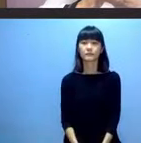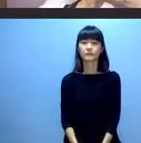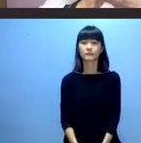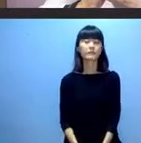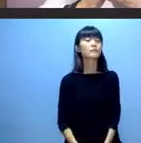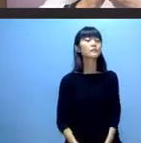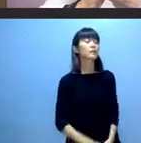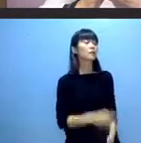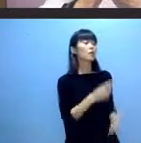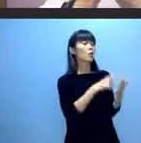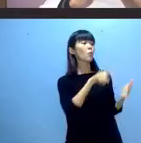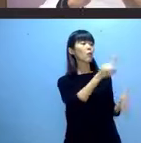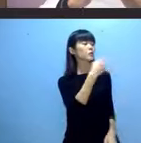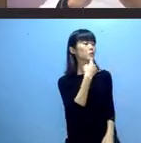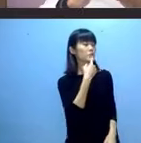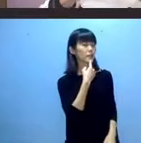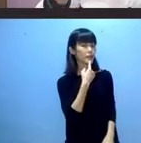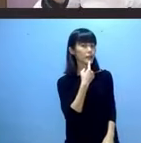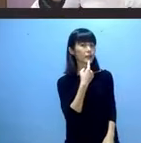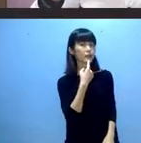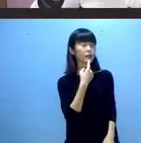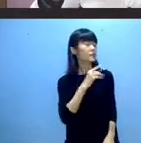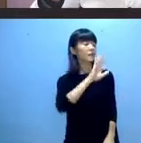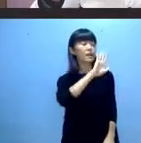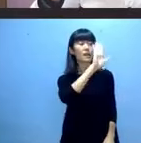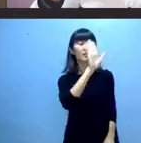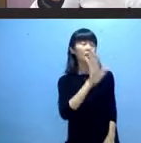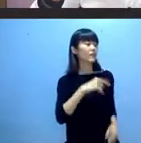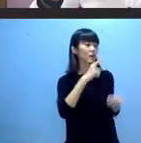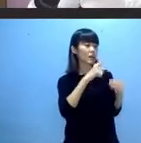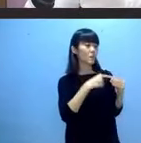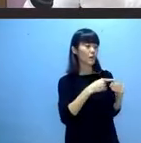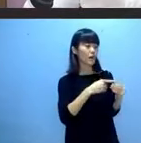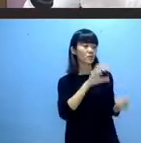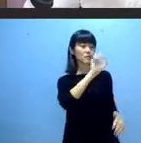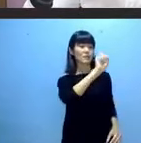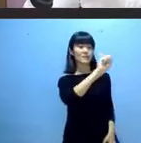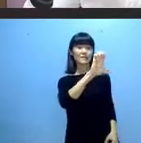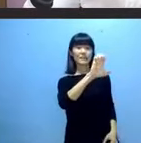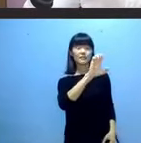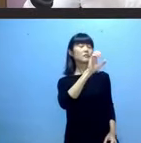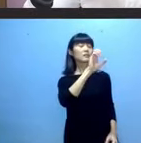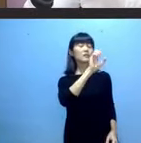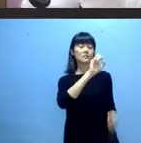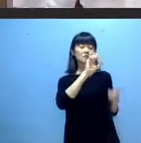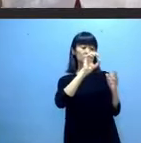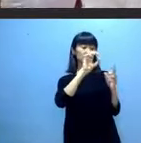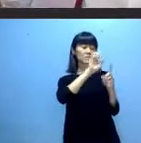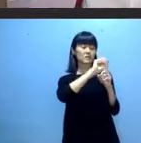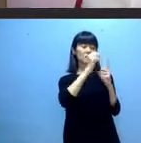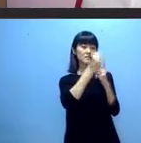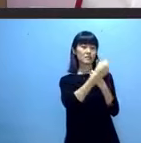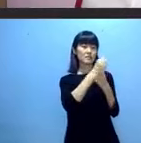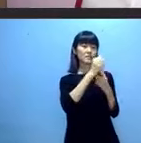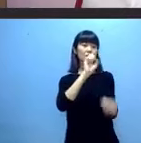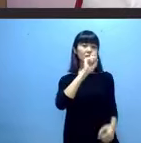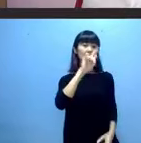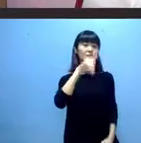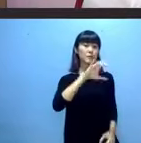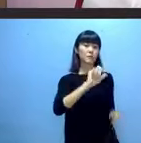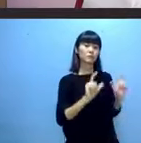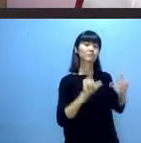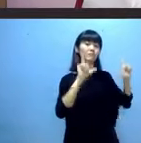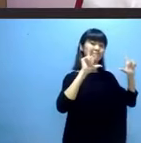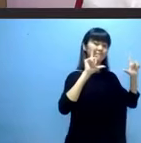is that it was never about putting Society Staples on a podium, but the work behind it and